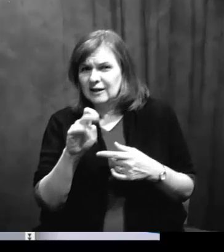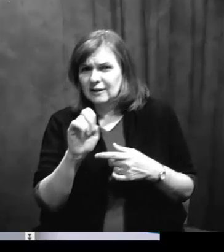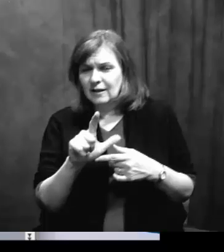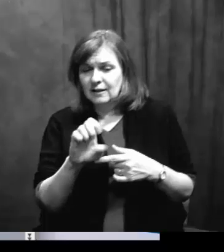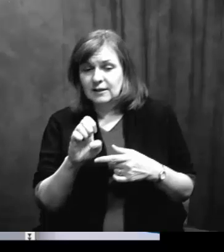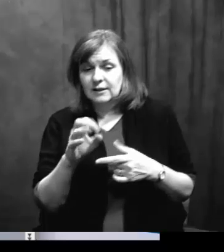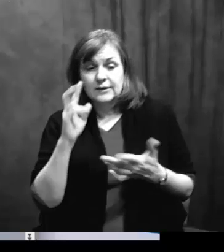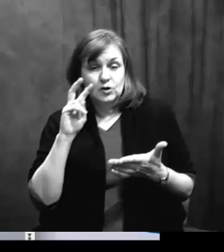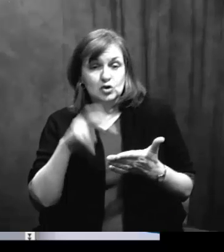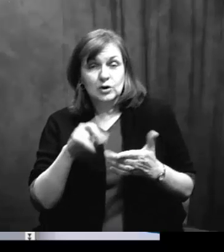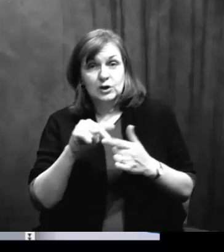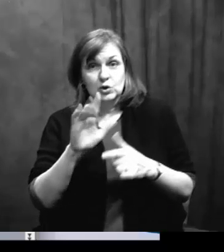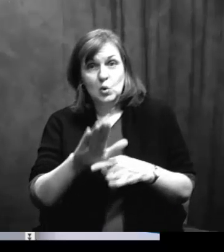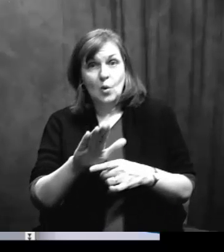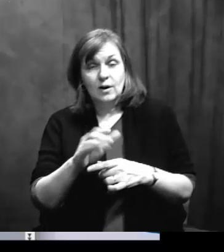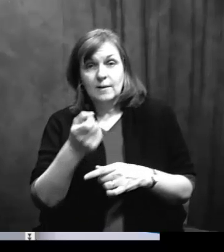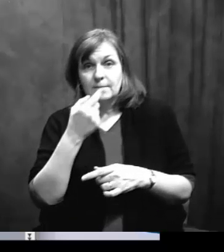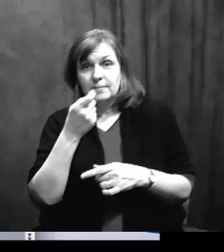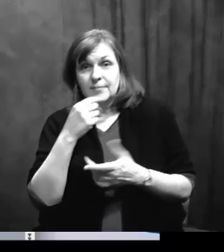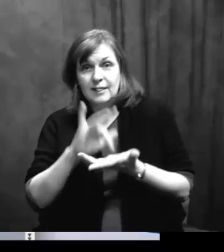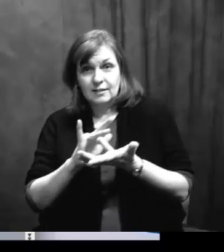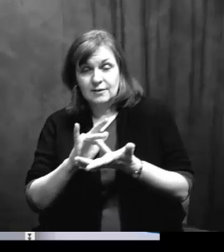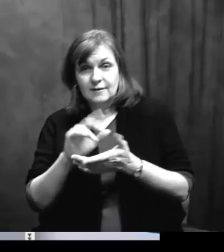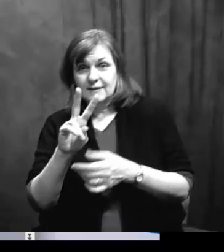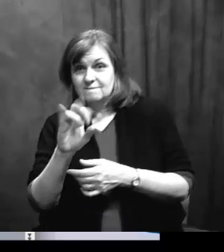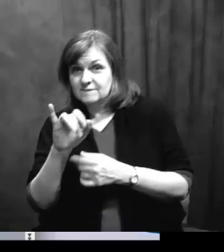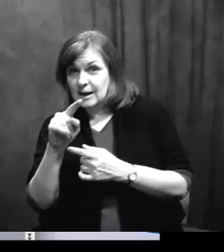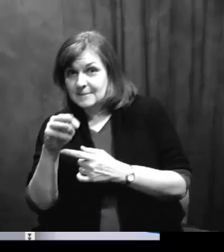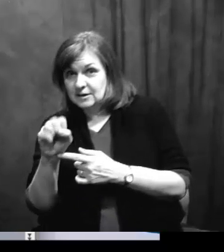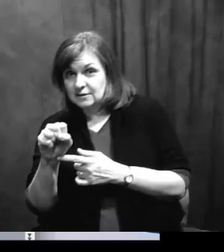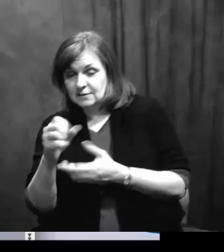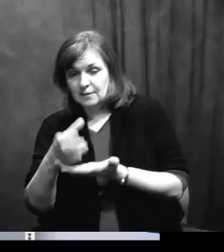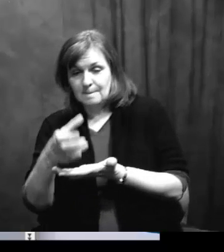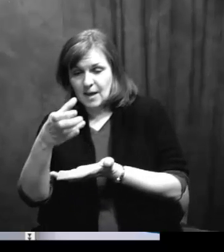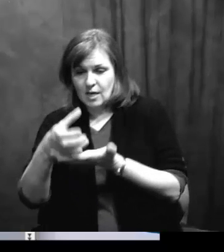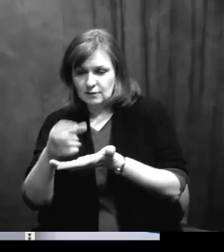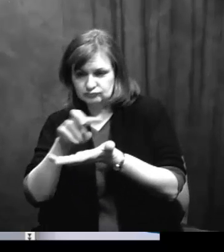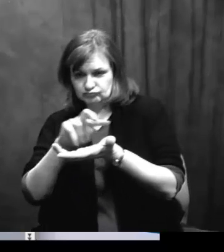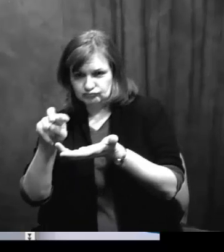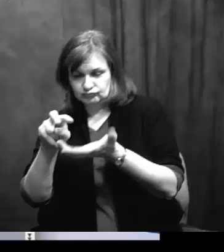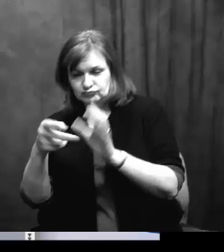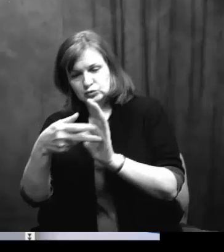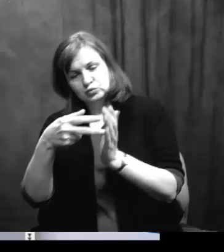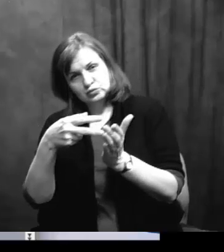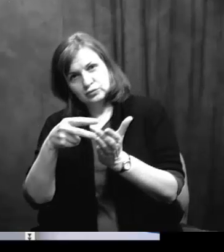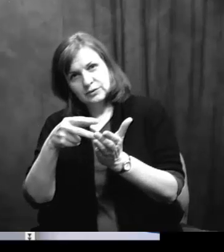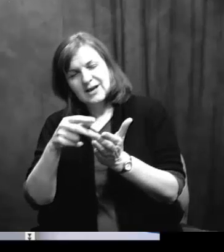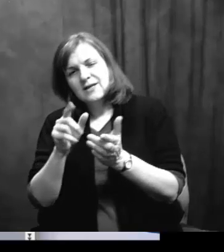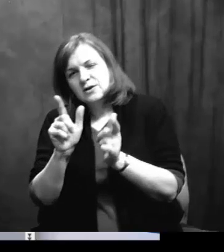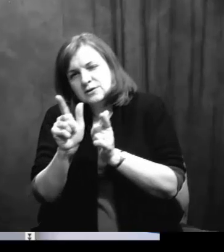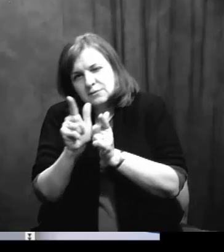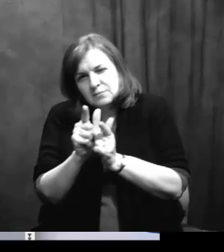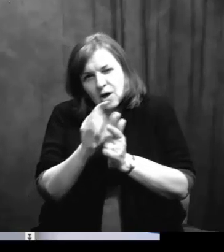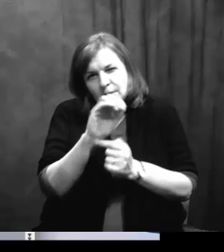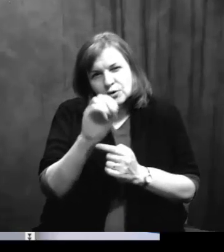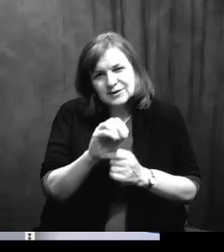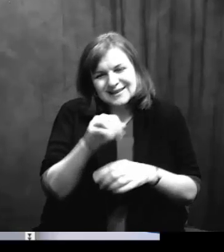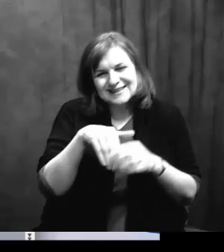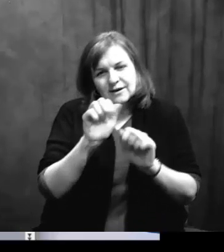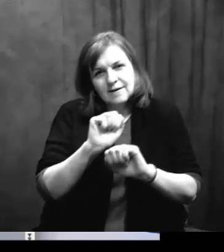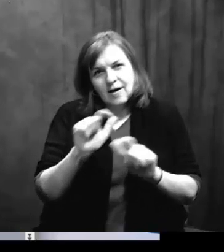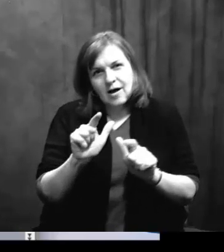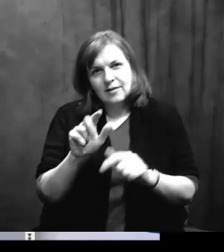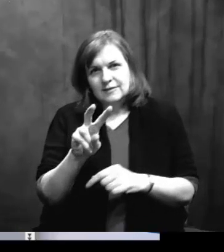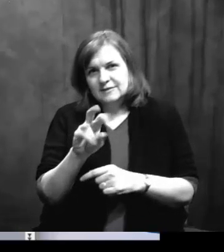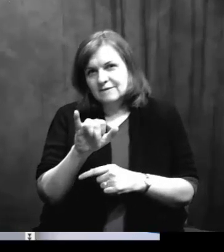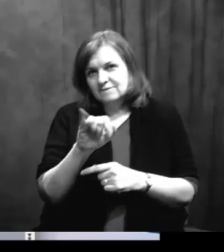things that if you would look at your multivitamin bottle, these have a small percentage